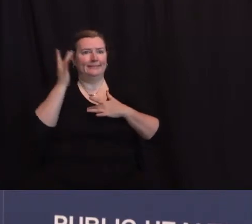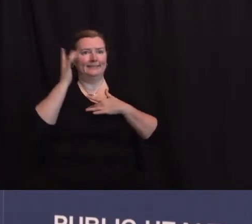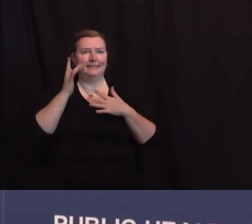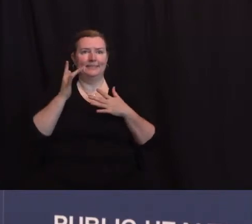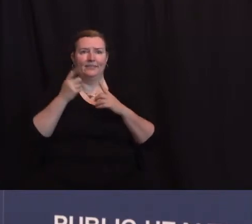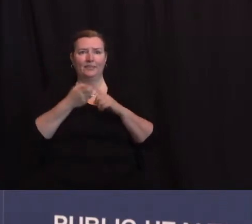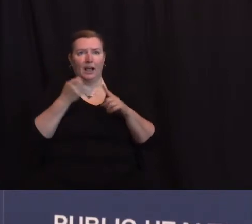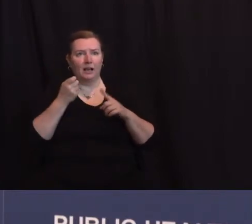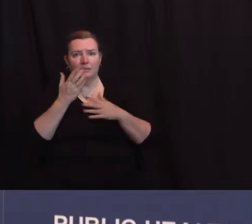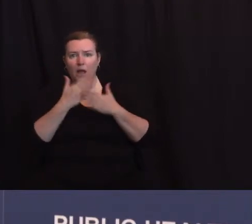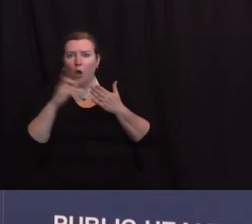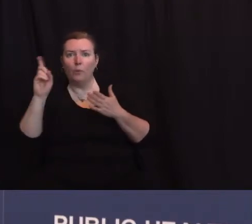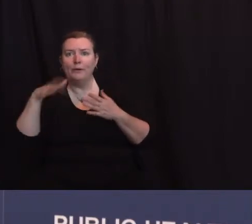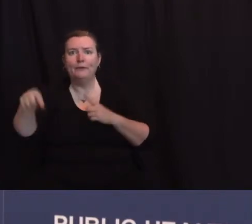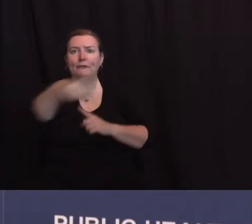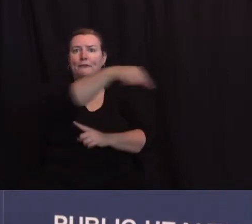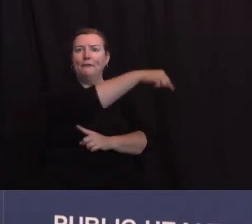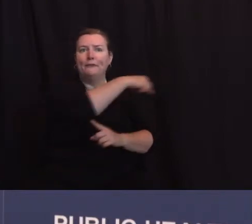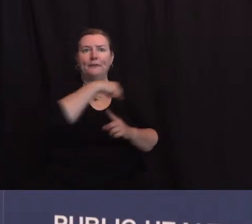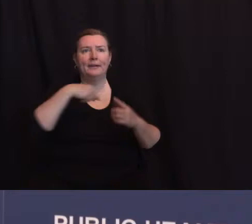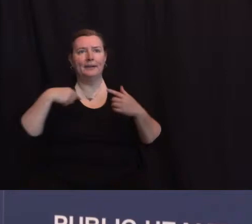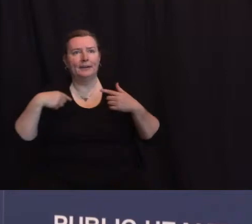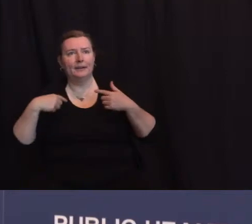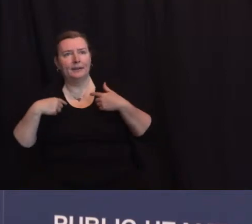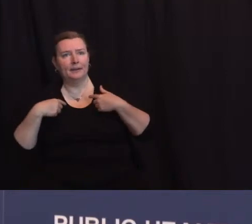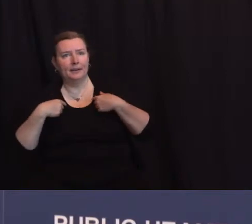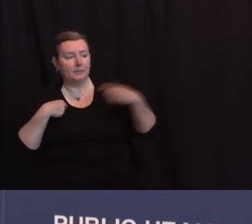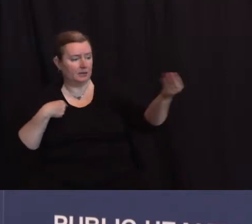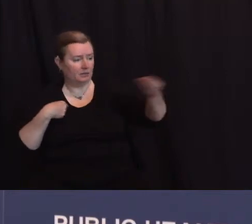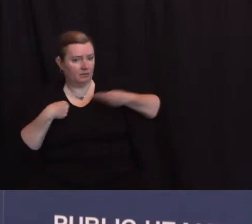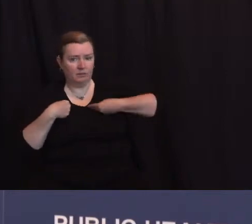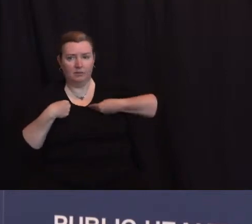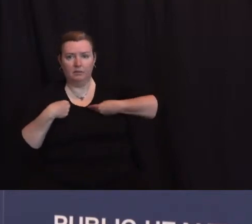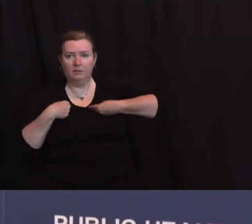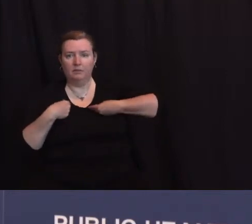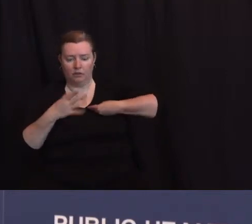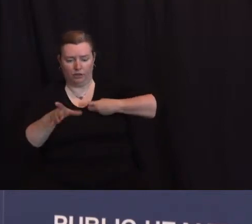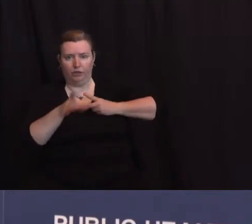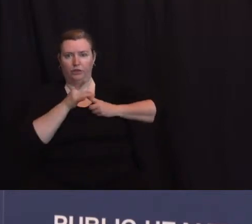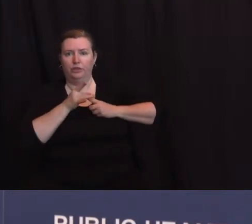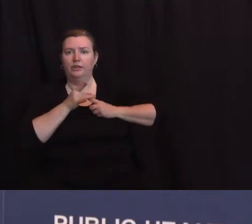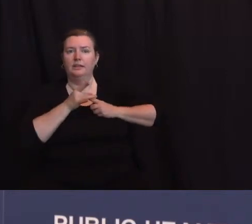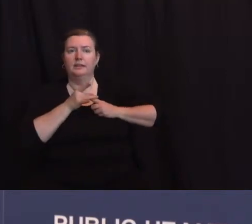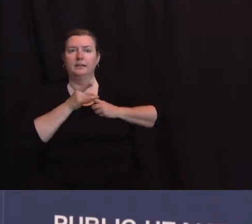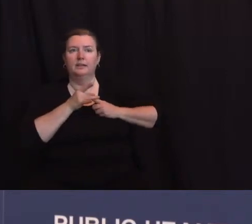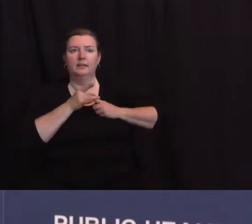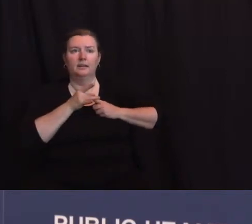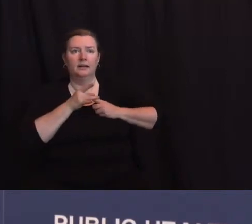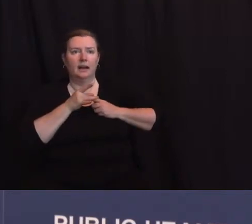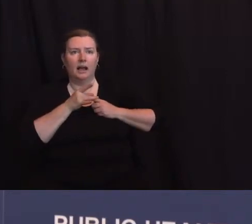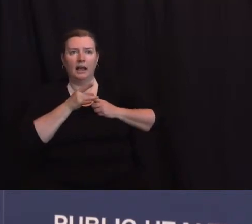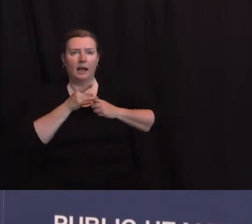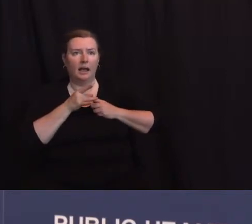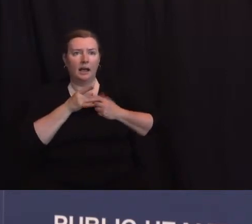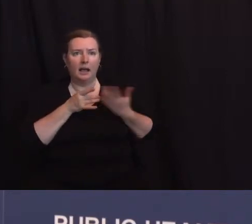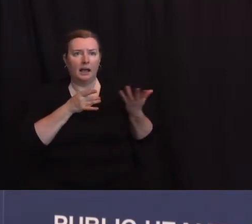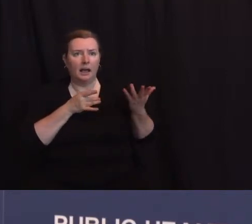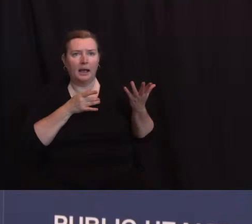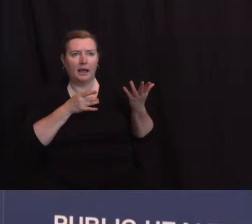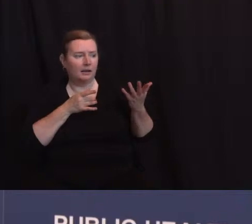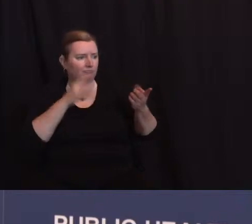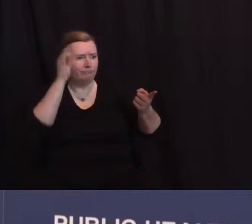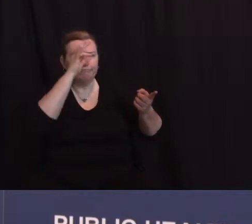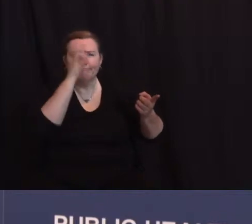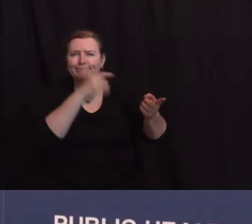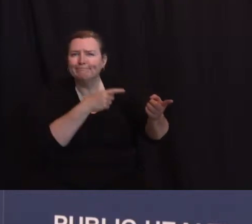that person may have been, and often we don't know, they may not have known that they were infected. They might have passed it to somebody